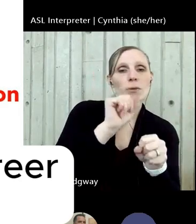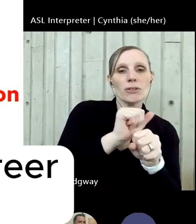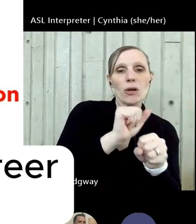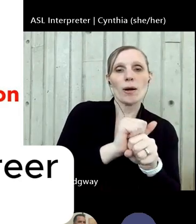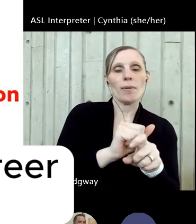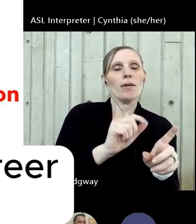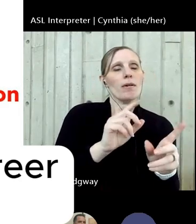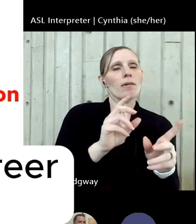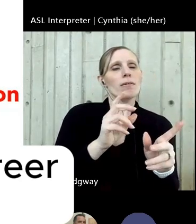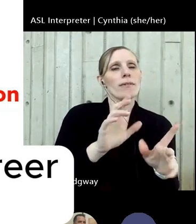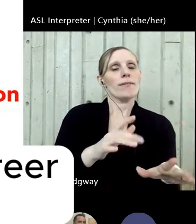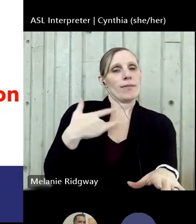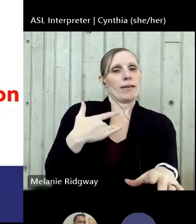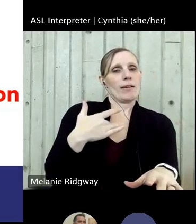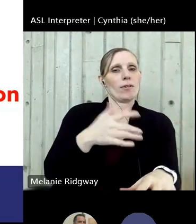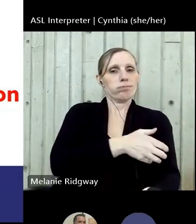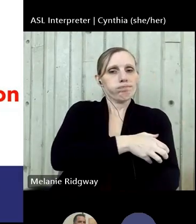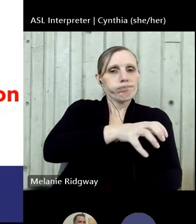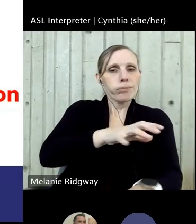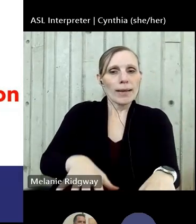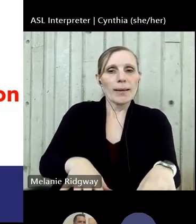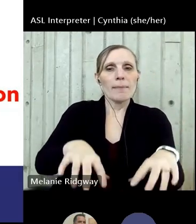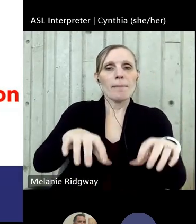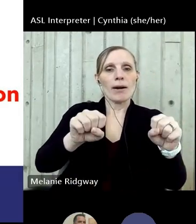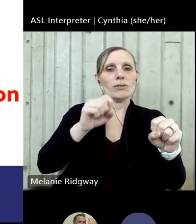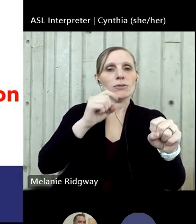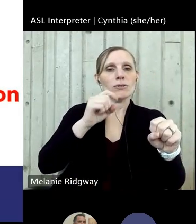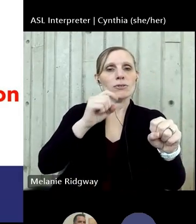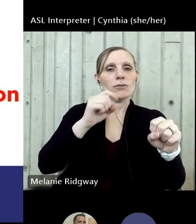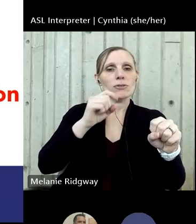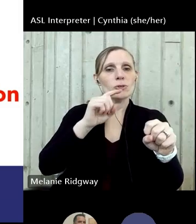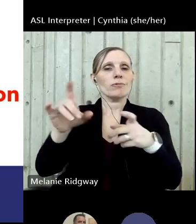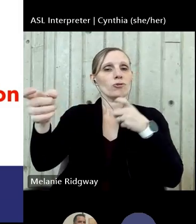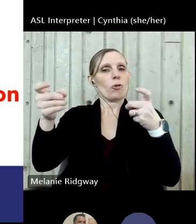control of their career paths. And lastly,